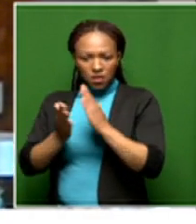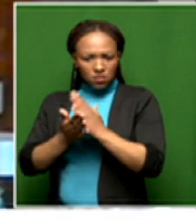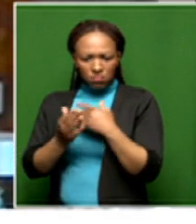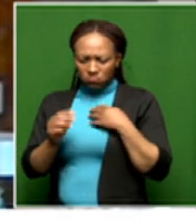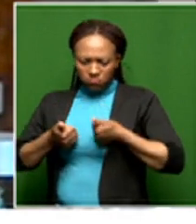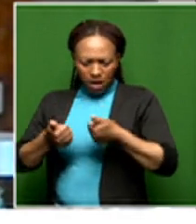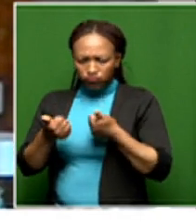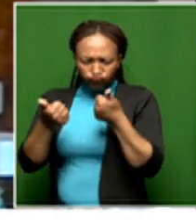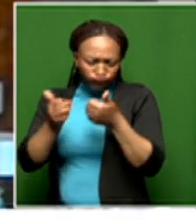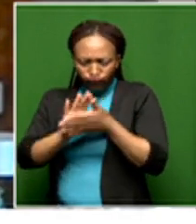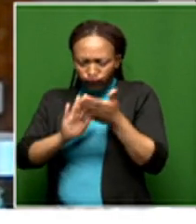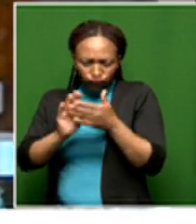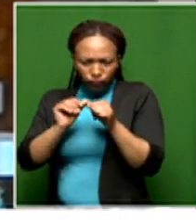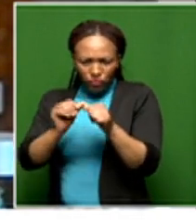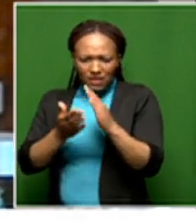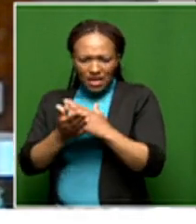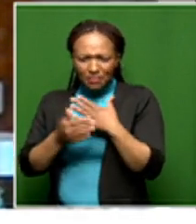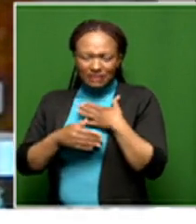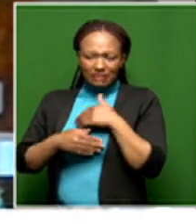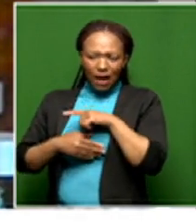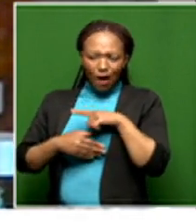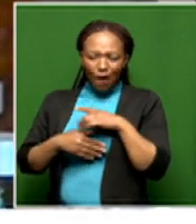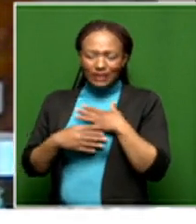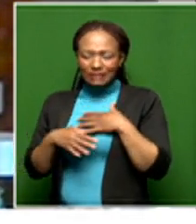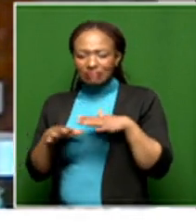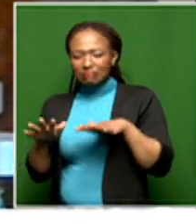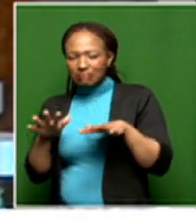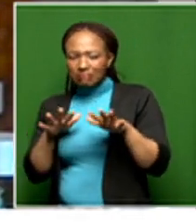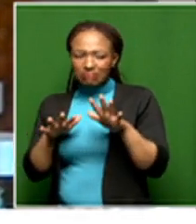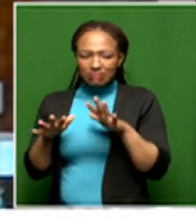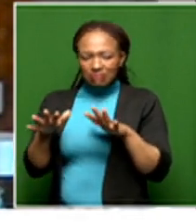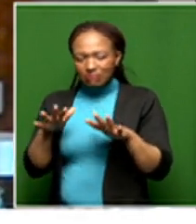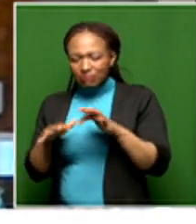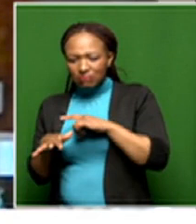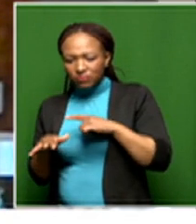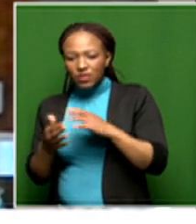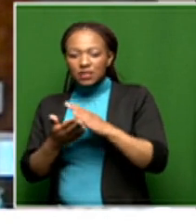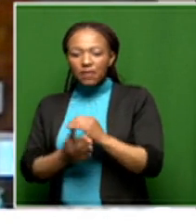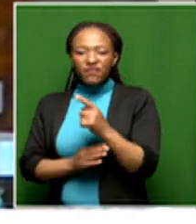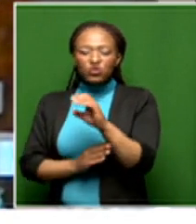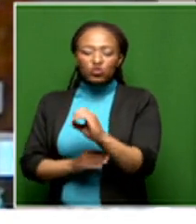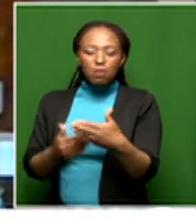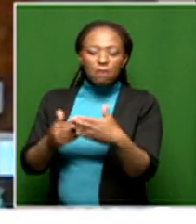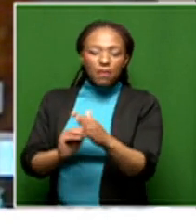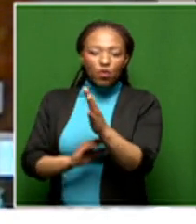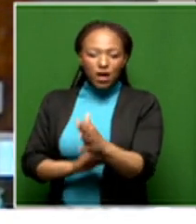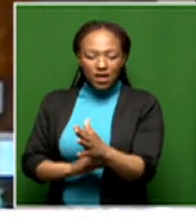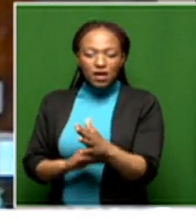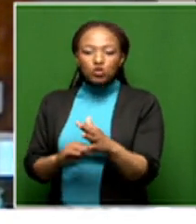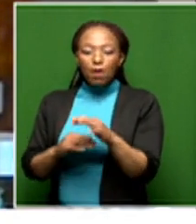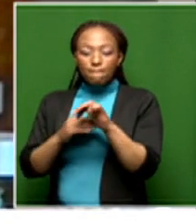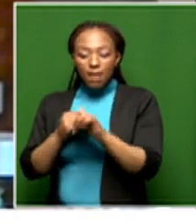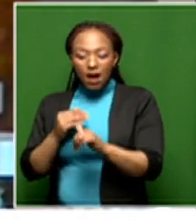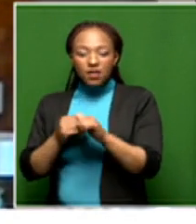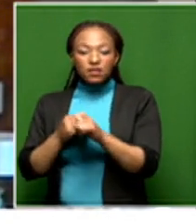and come back on again. Some are taking a bit longer to get in on board. Some are only opening up on 1st of October. So this is a monthly